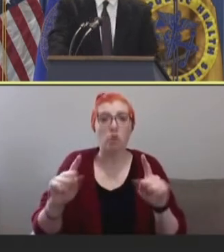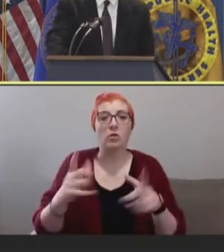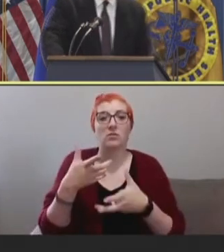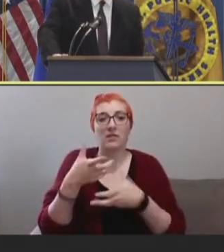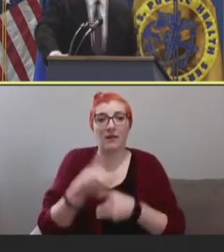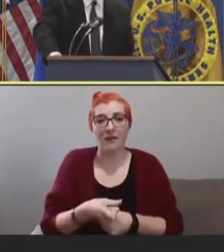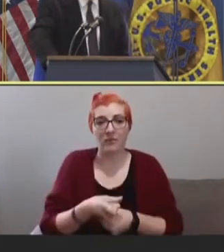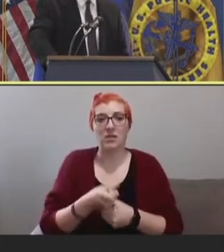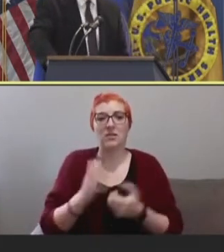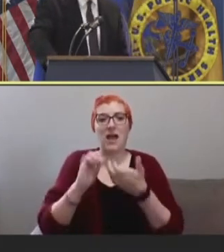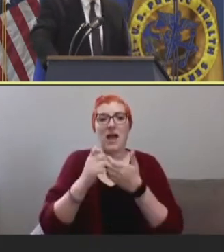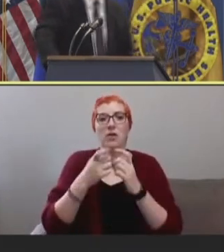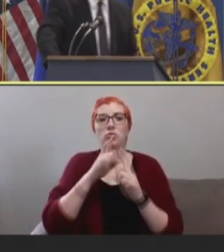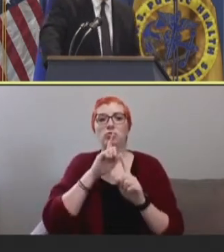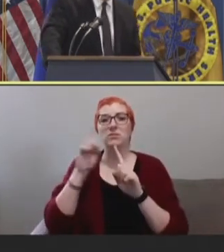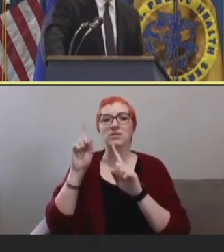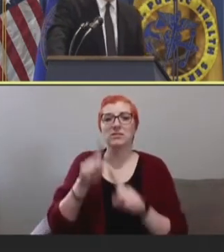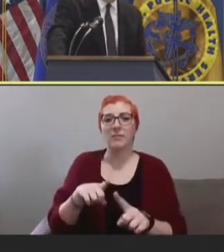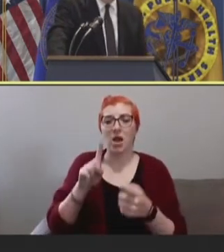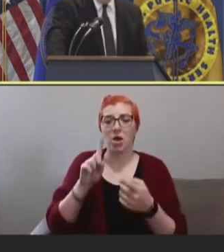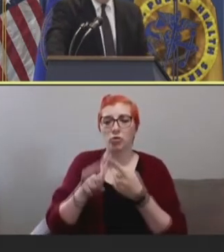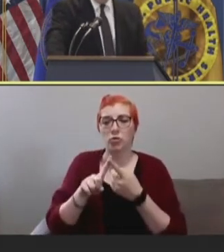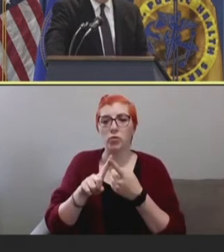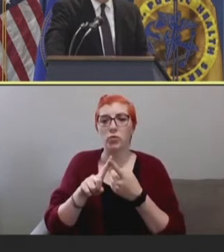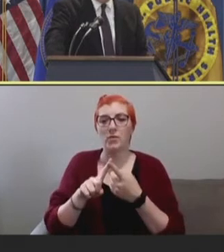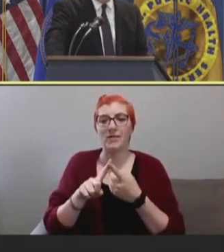to vaccine misinformation.